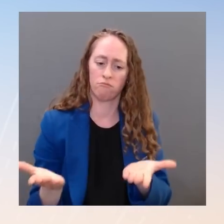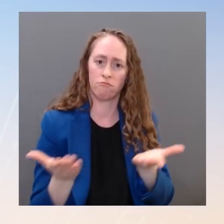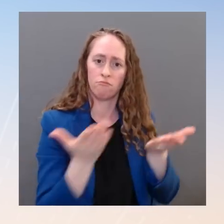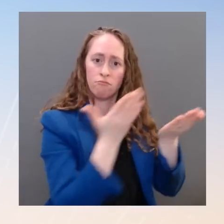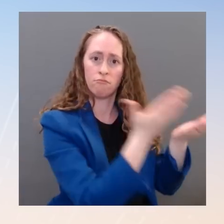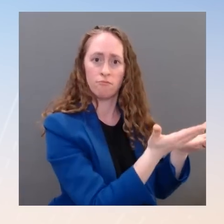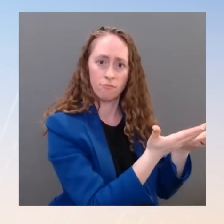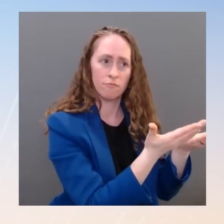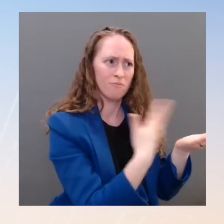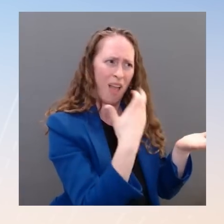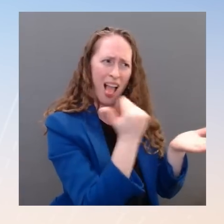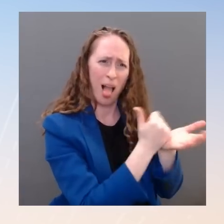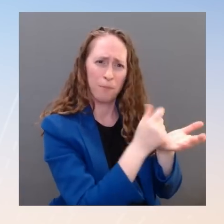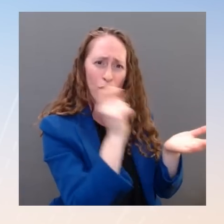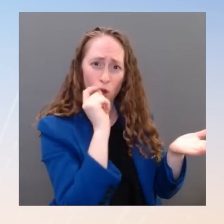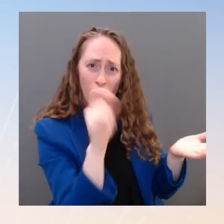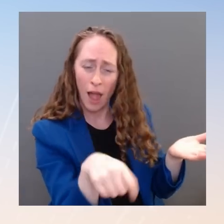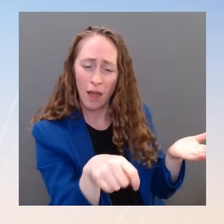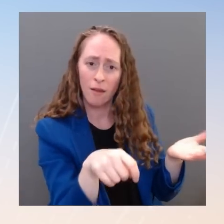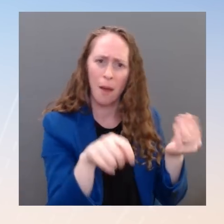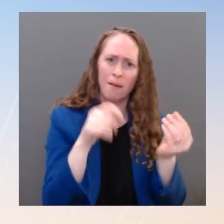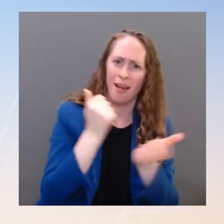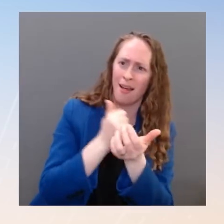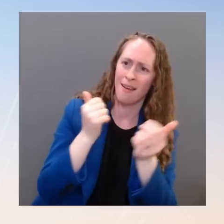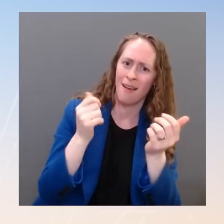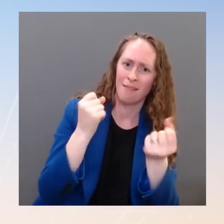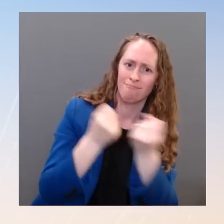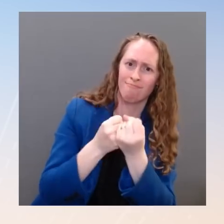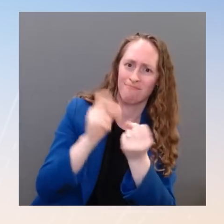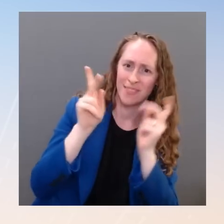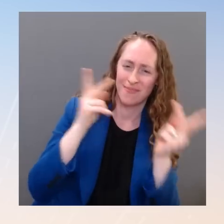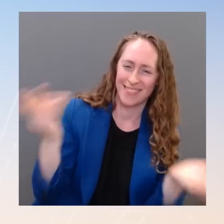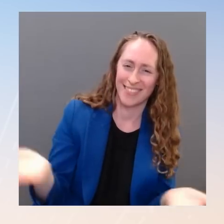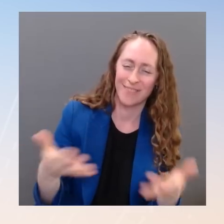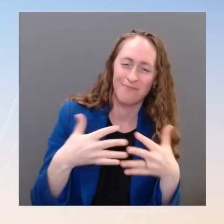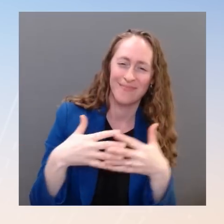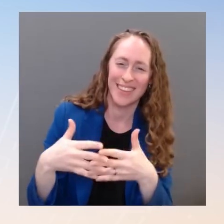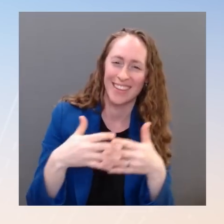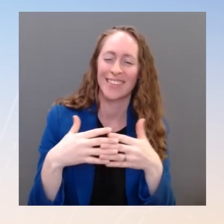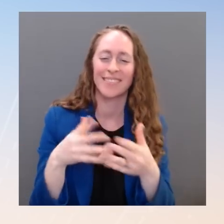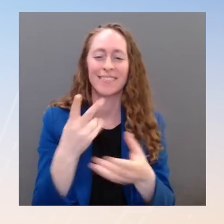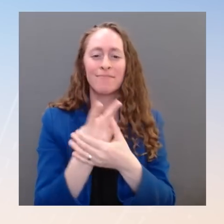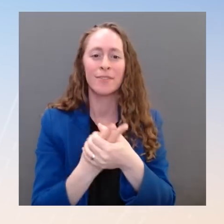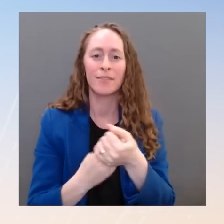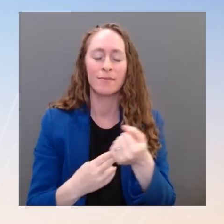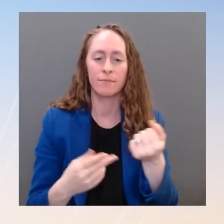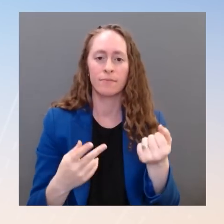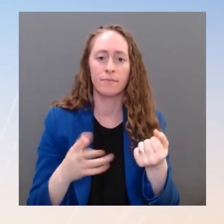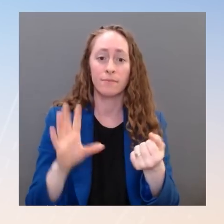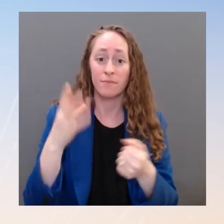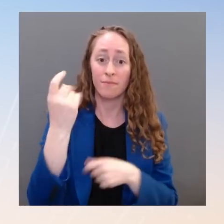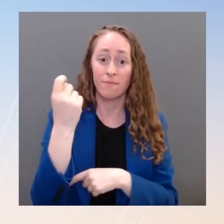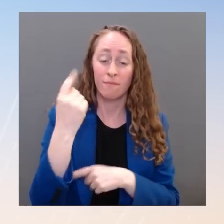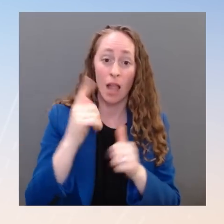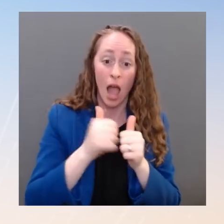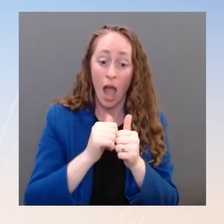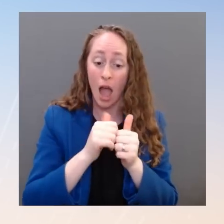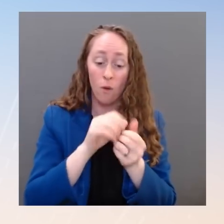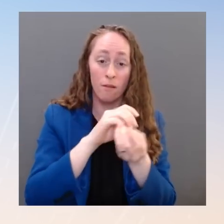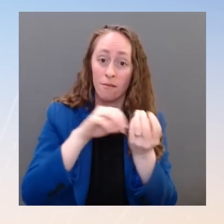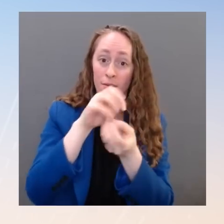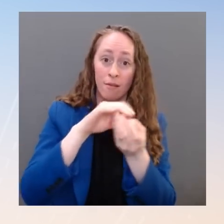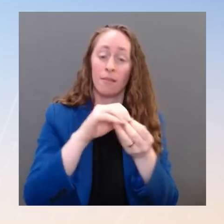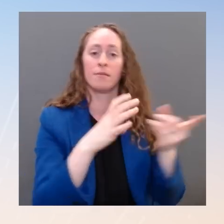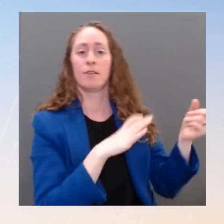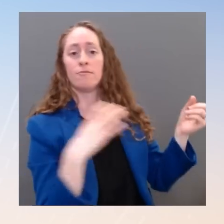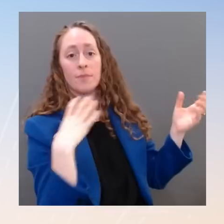our COVID programs here in this country and around the world. But we're not going to predetermine for Congress how they move forward. There's just an urgency in moving them forward. Okay, it